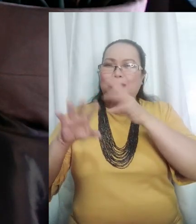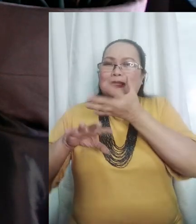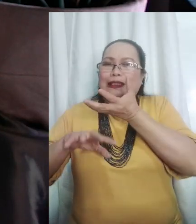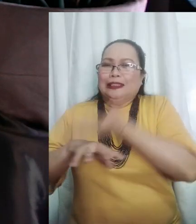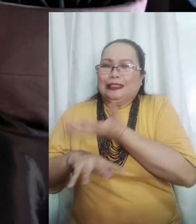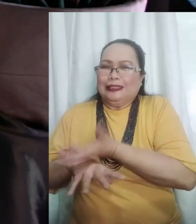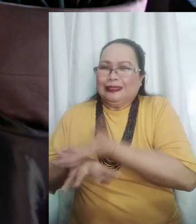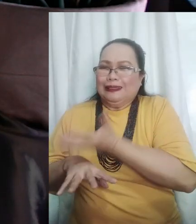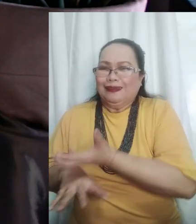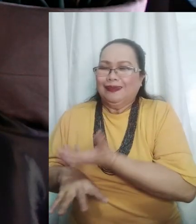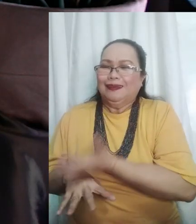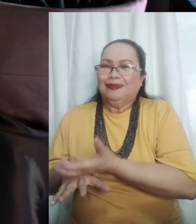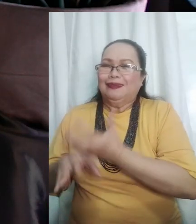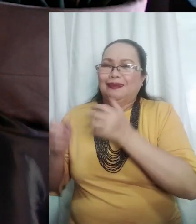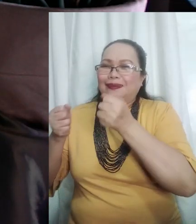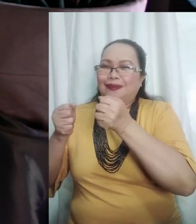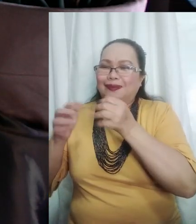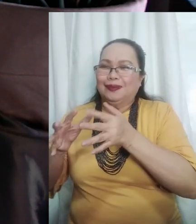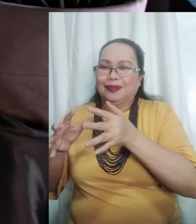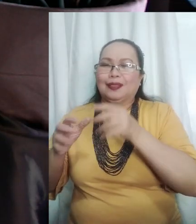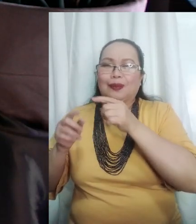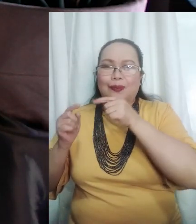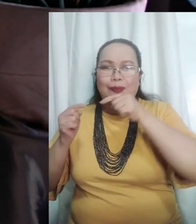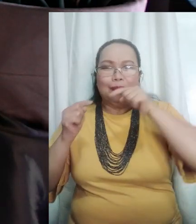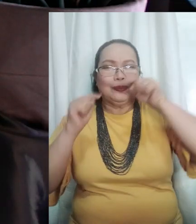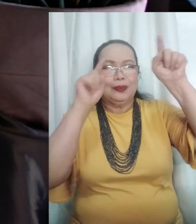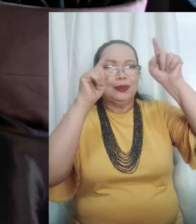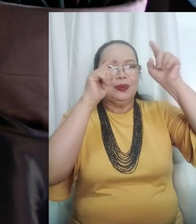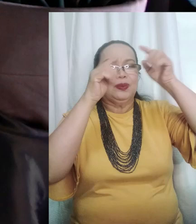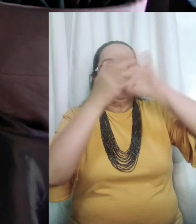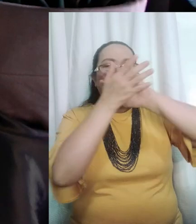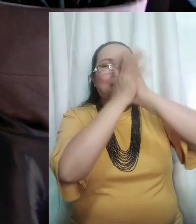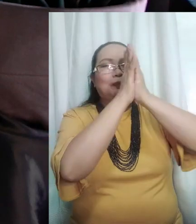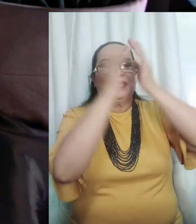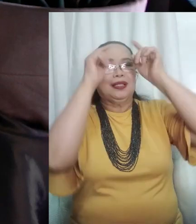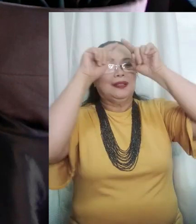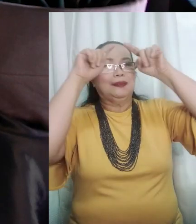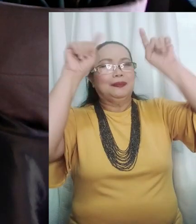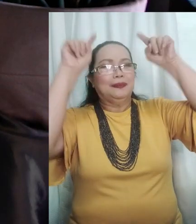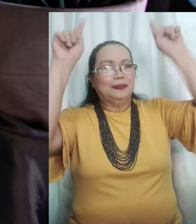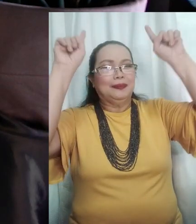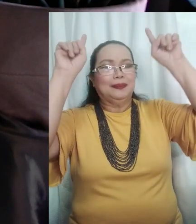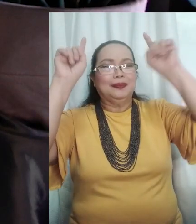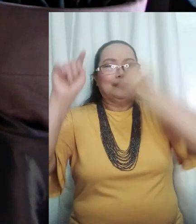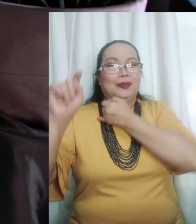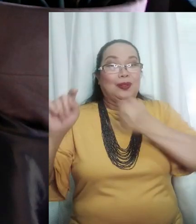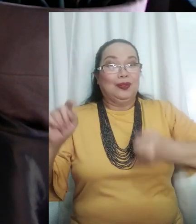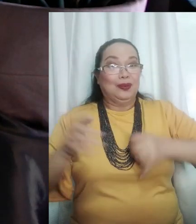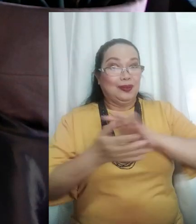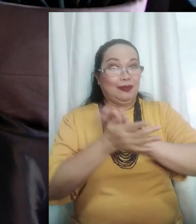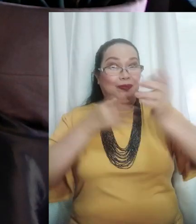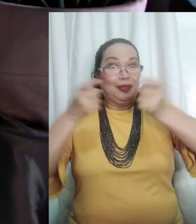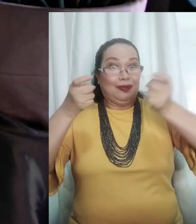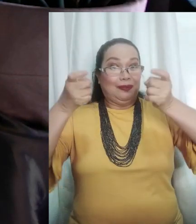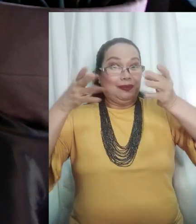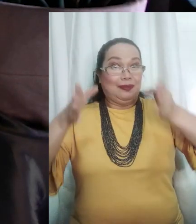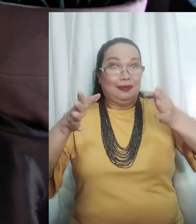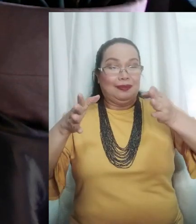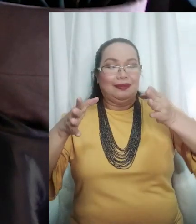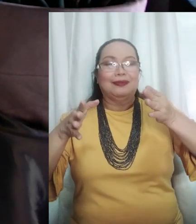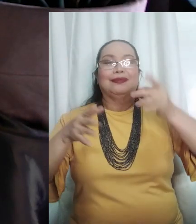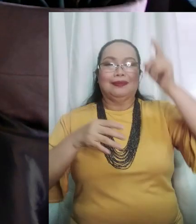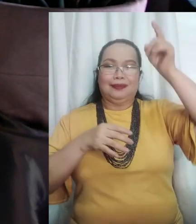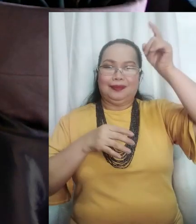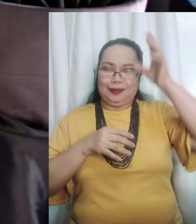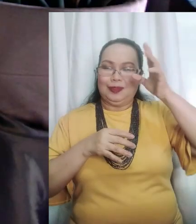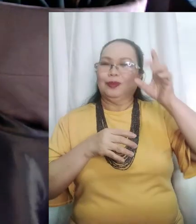life to the highest honors one can be blessed with. And God did this all.